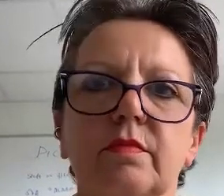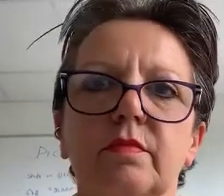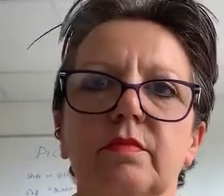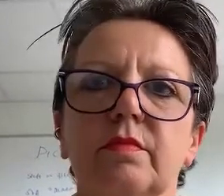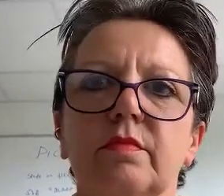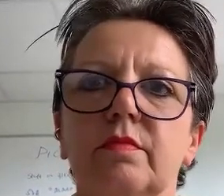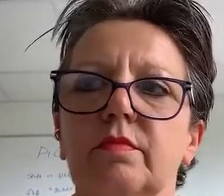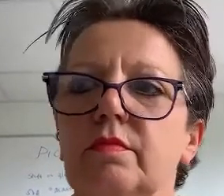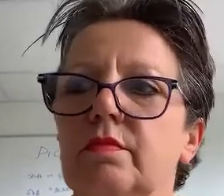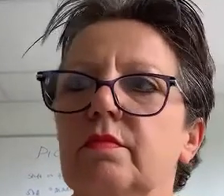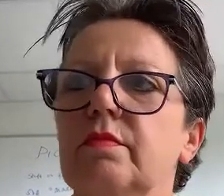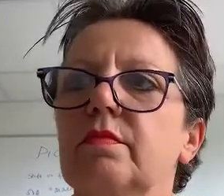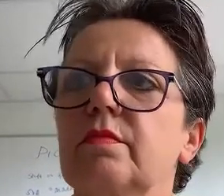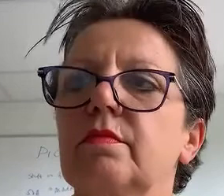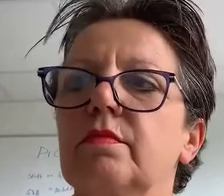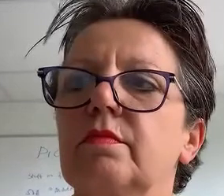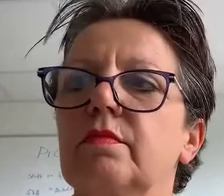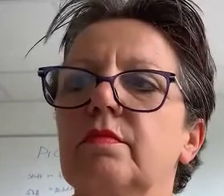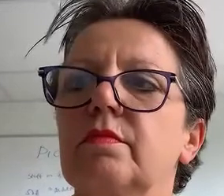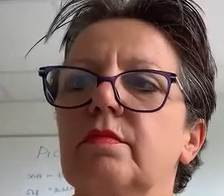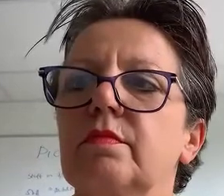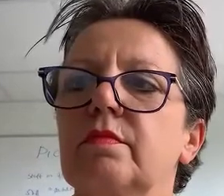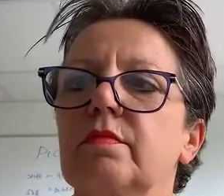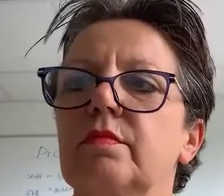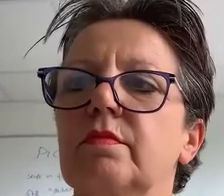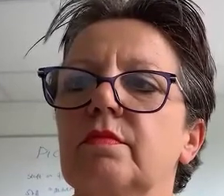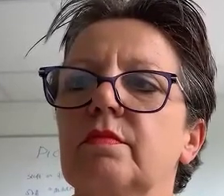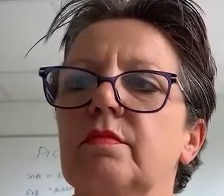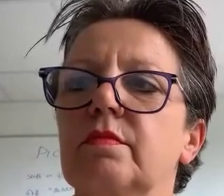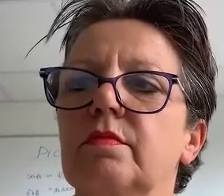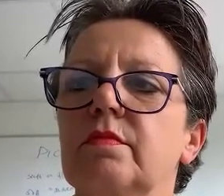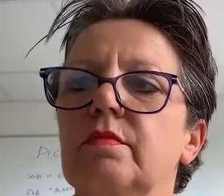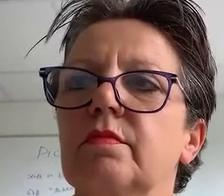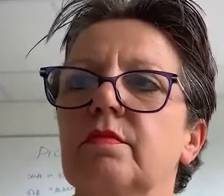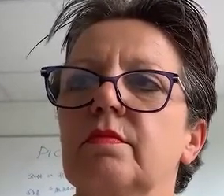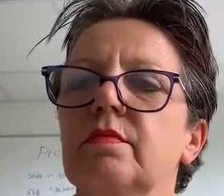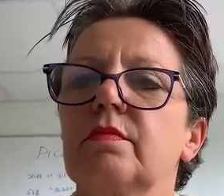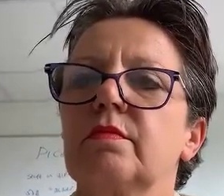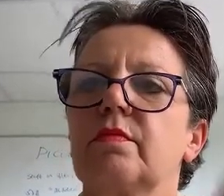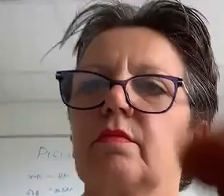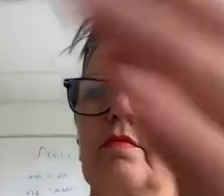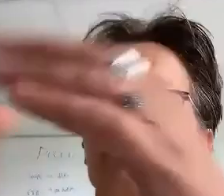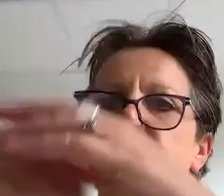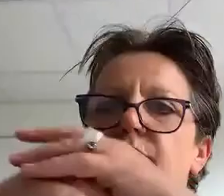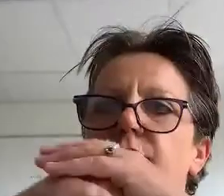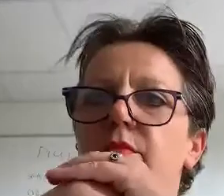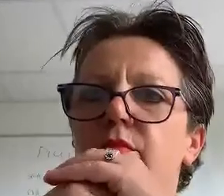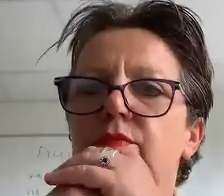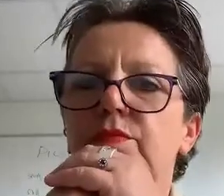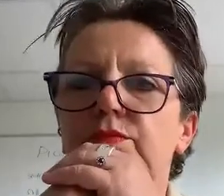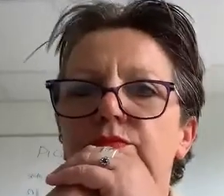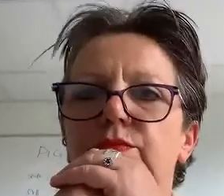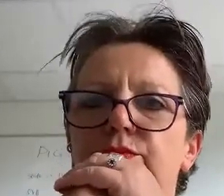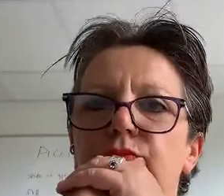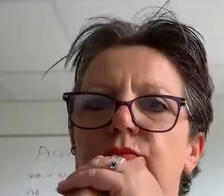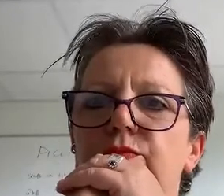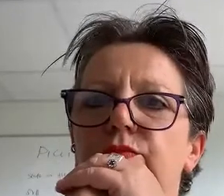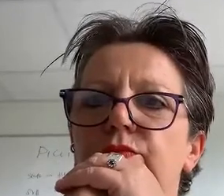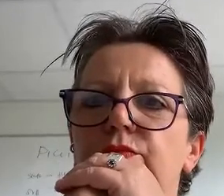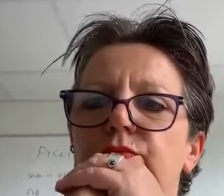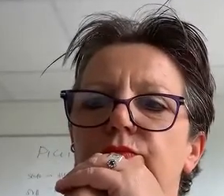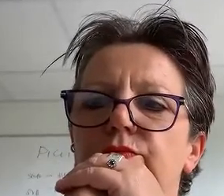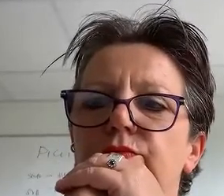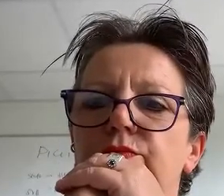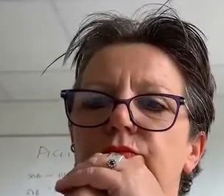mindful of that. Also, if you want to check your view, if you want to do two different views, you can click on the right-hand corner